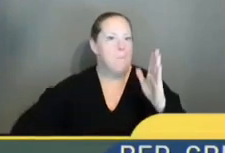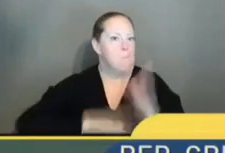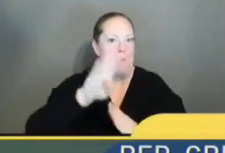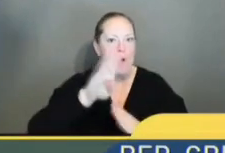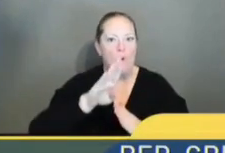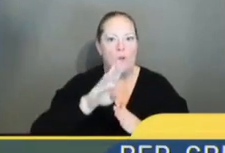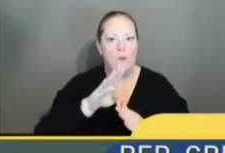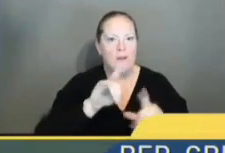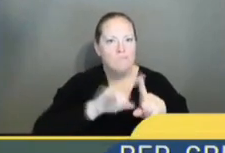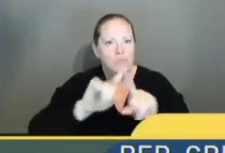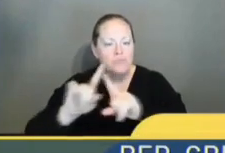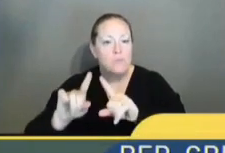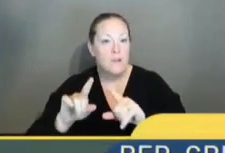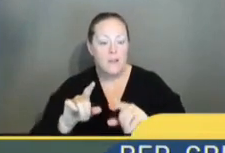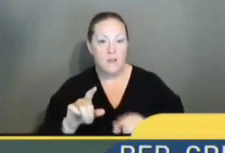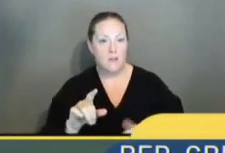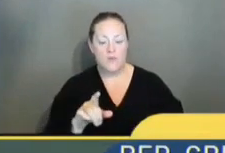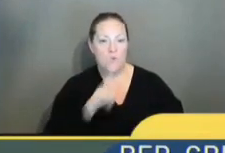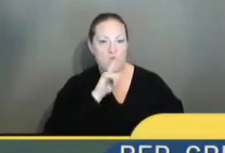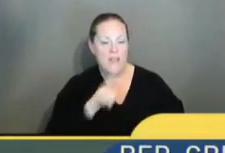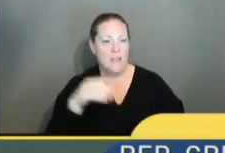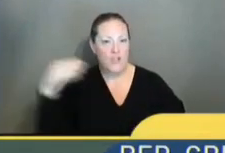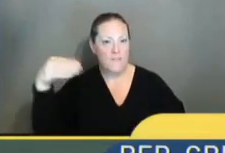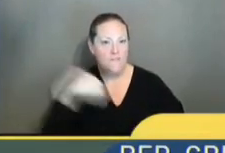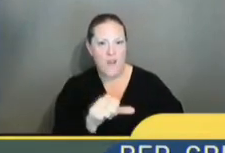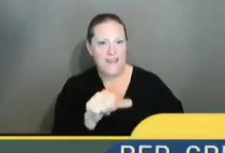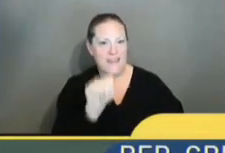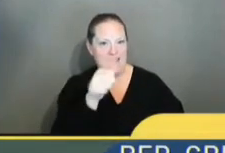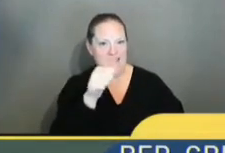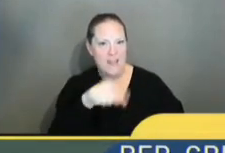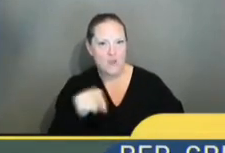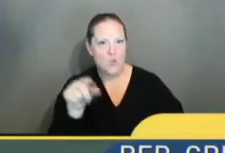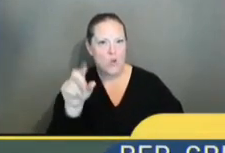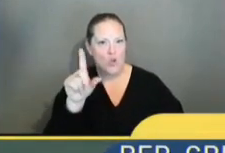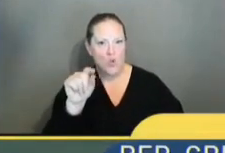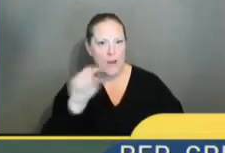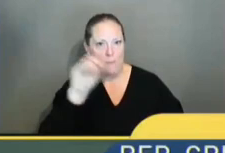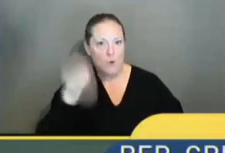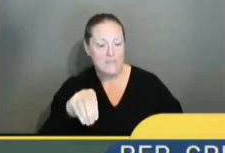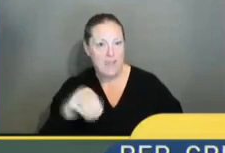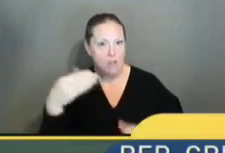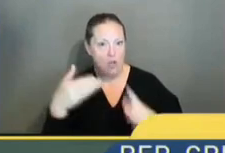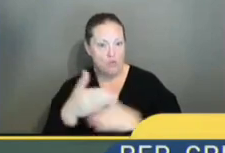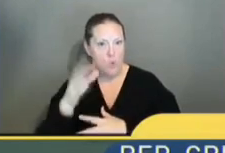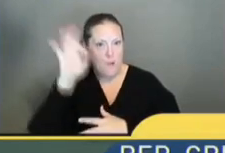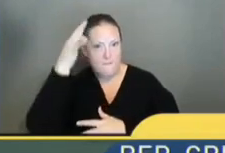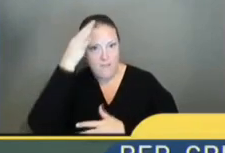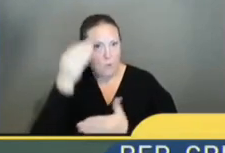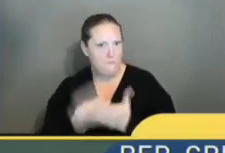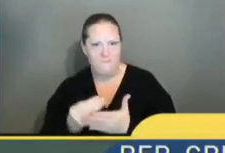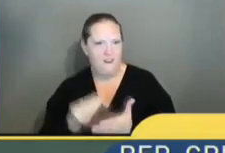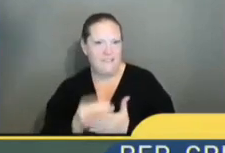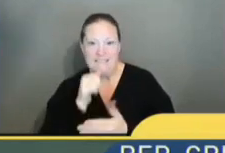than just funding 10 to 12% of our ferry service through federal funds. So that's what I'd like to be able to bring to Congress